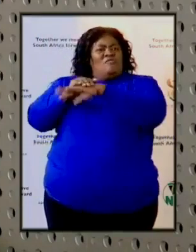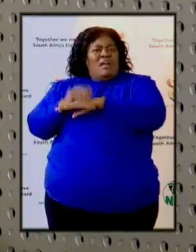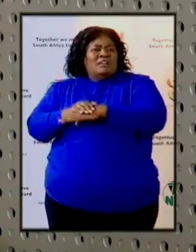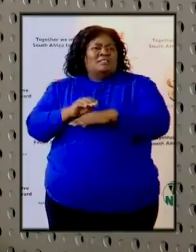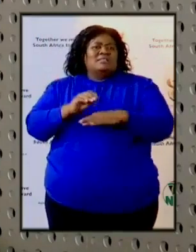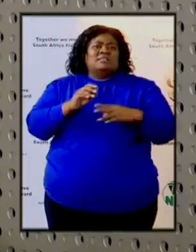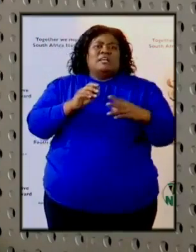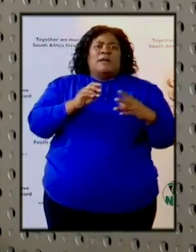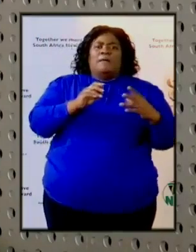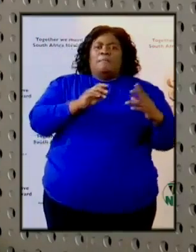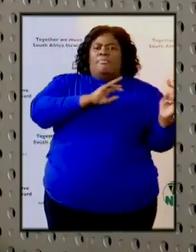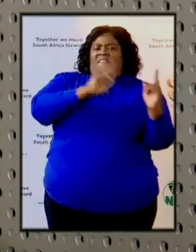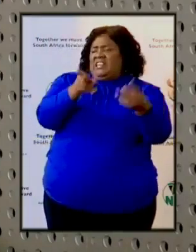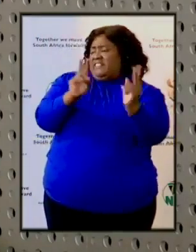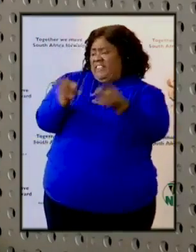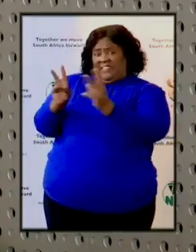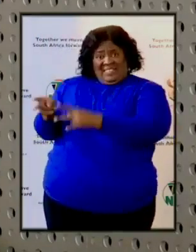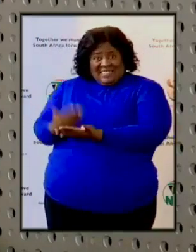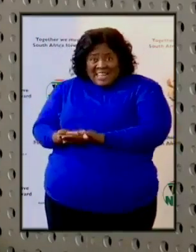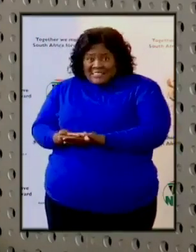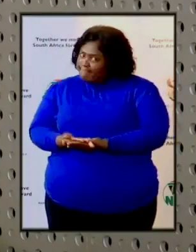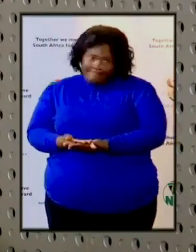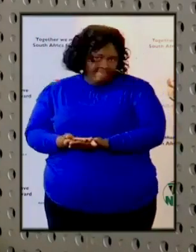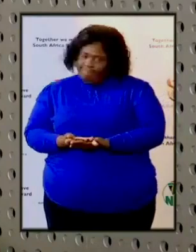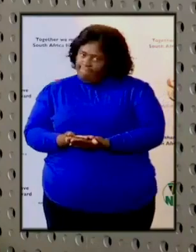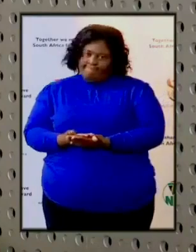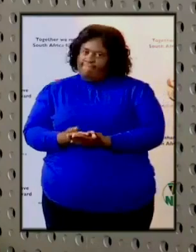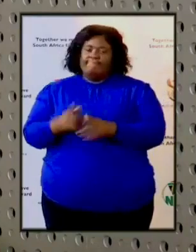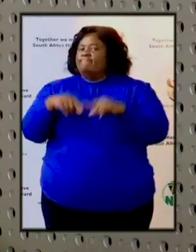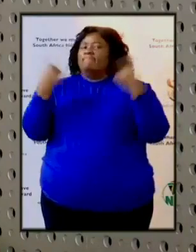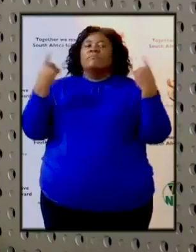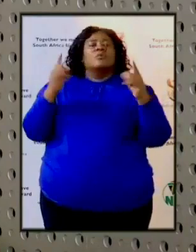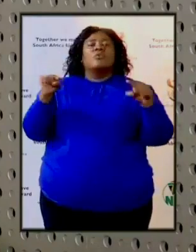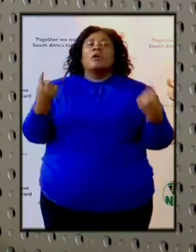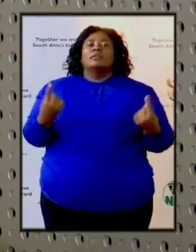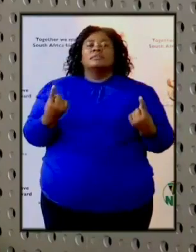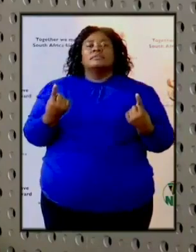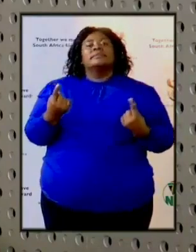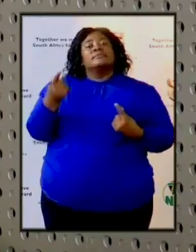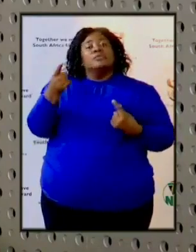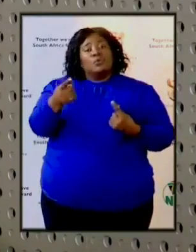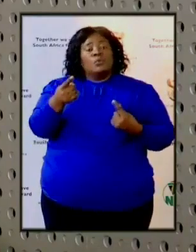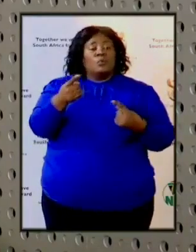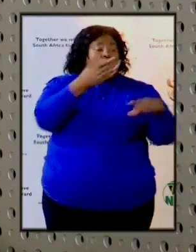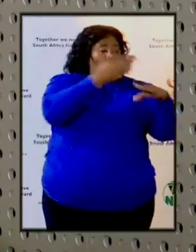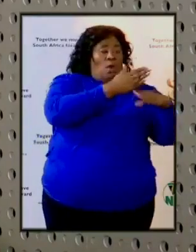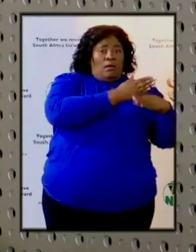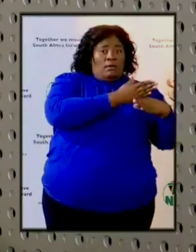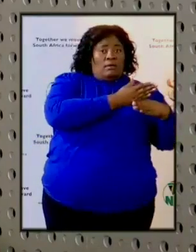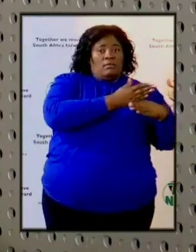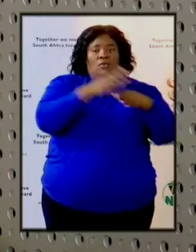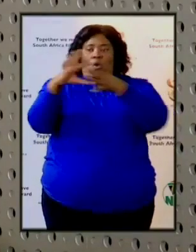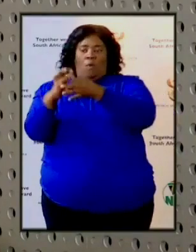your friends. No, you have to come back and go back home.